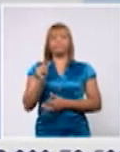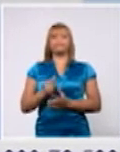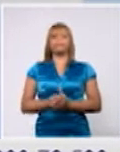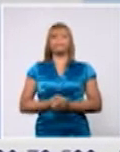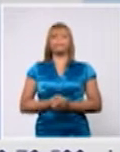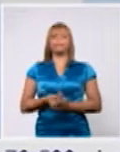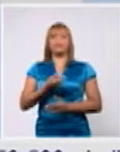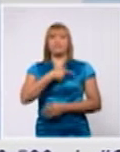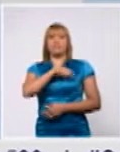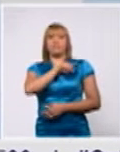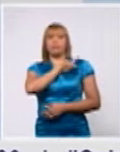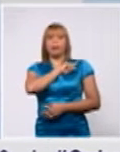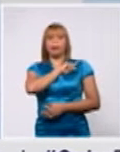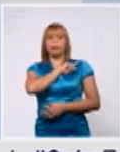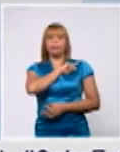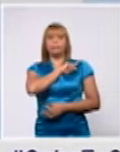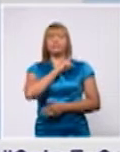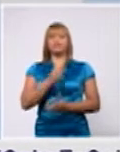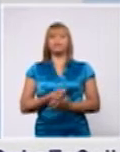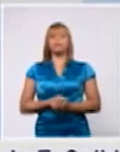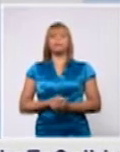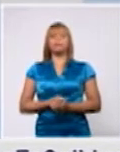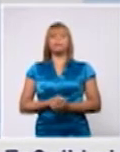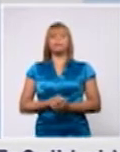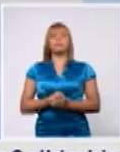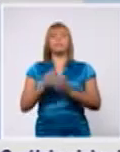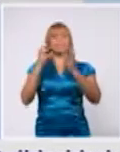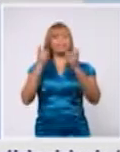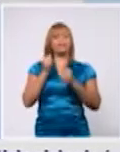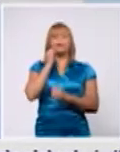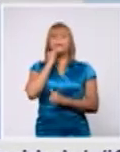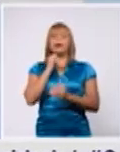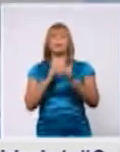cases. In our primary healthcare system,